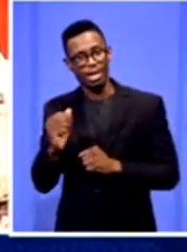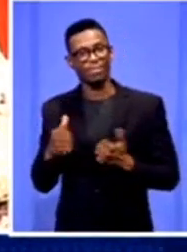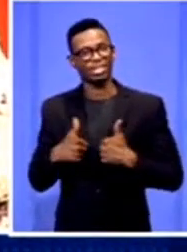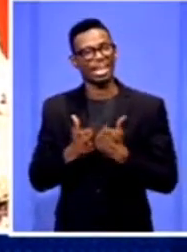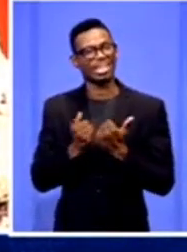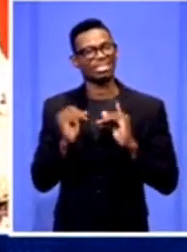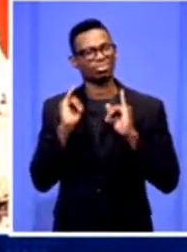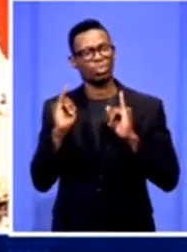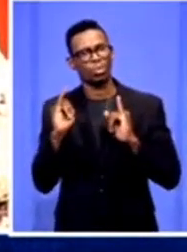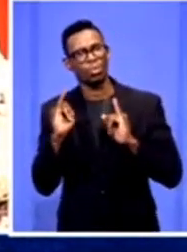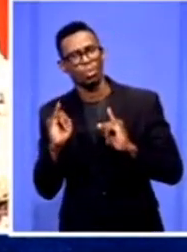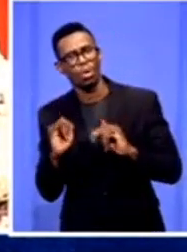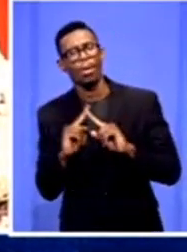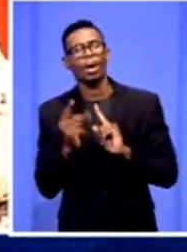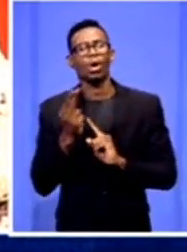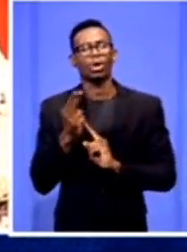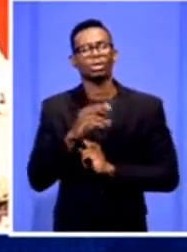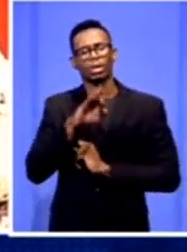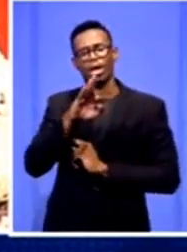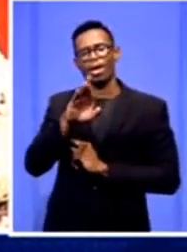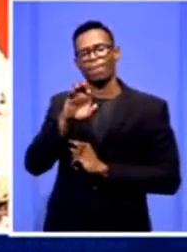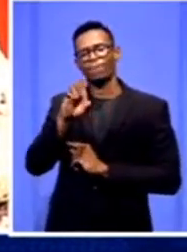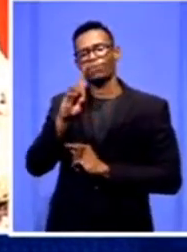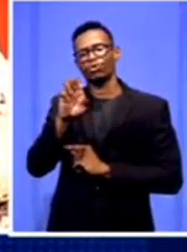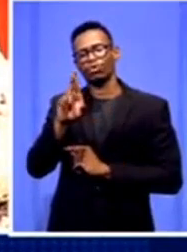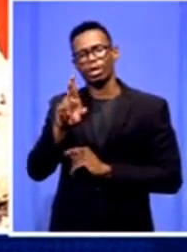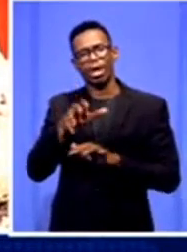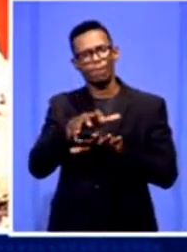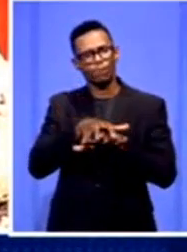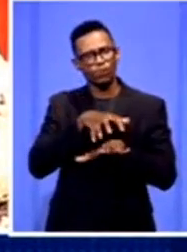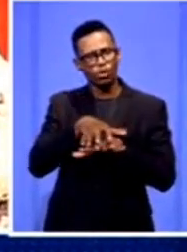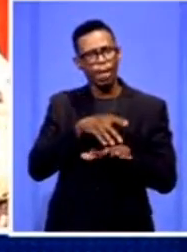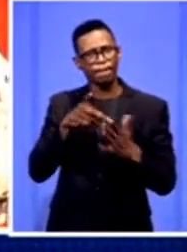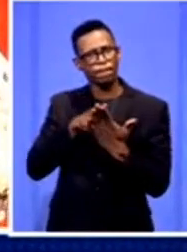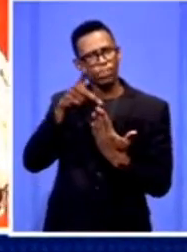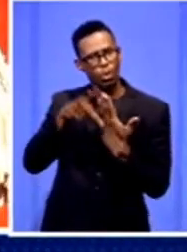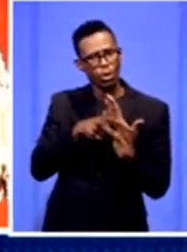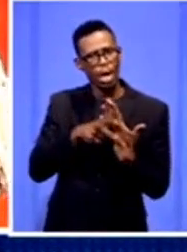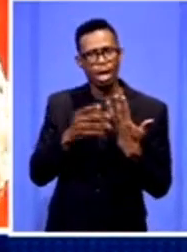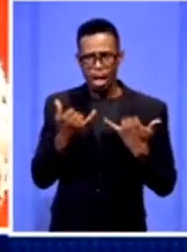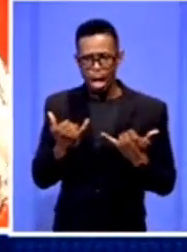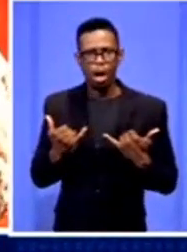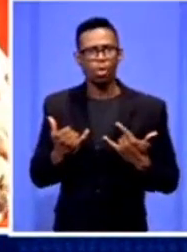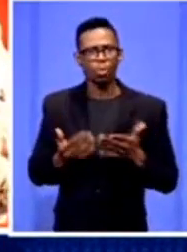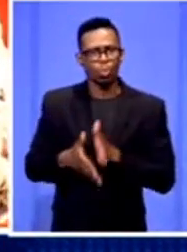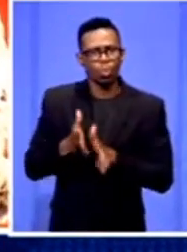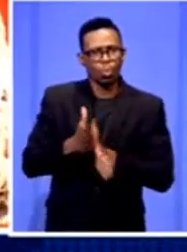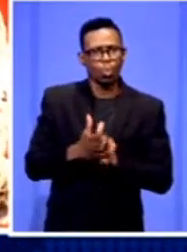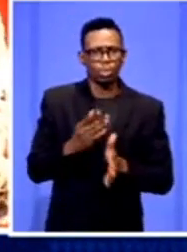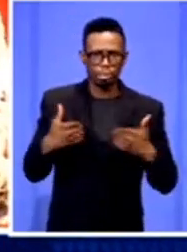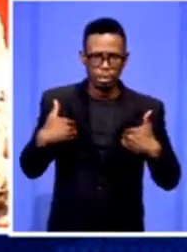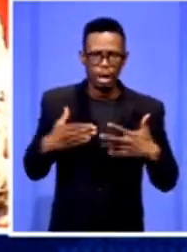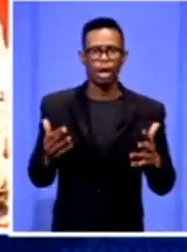Vrede Farm project is up and running now. That's one of the projects that they've been able to get off the ground with